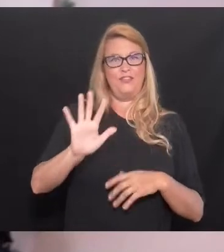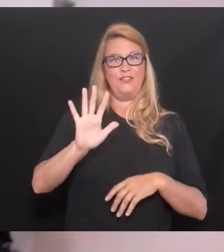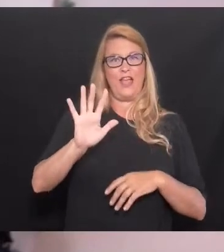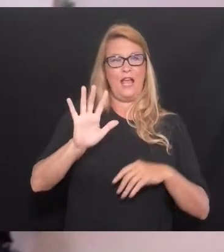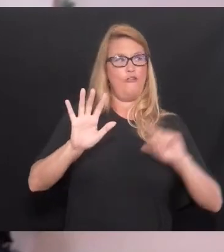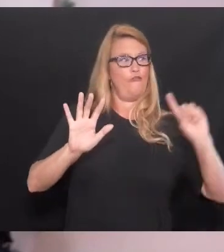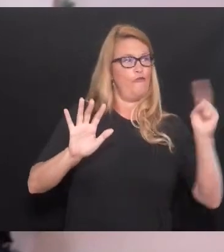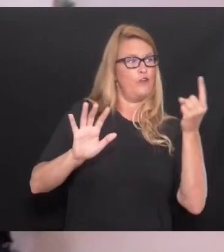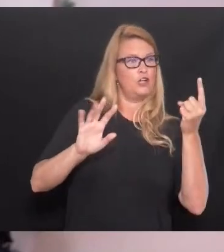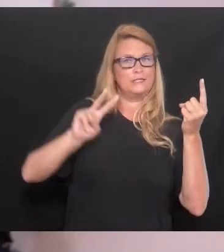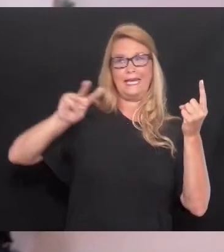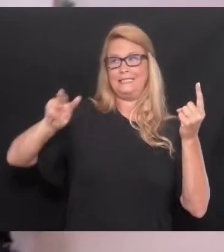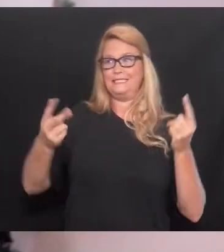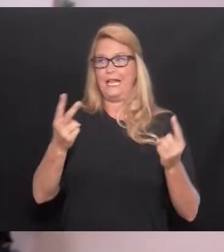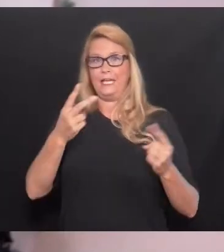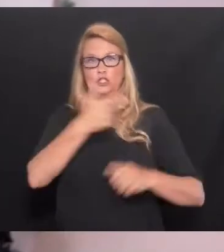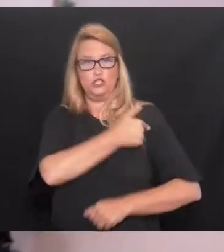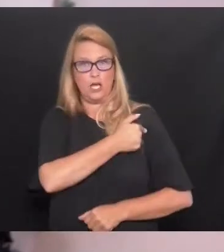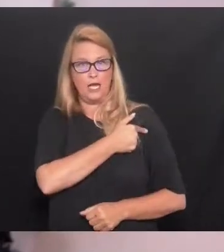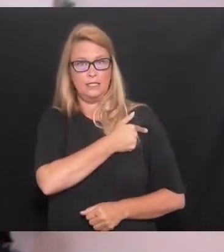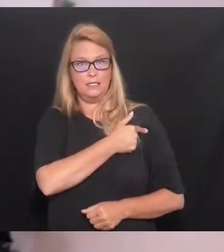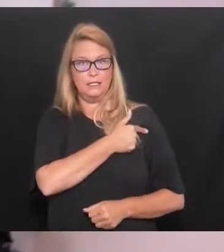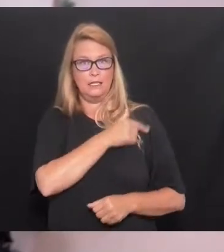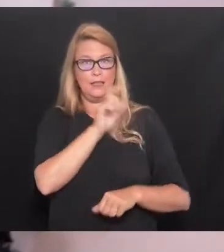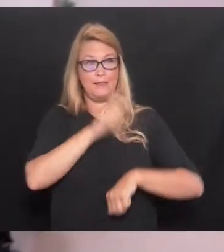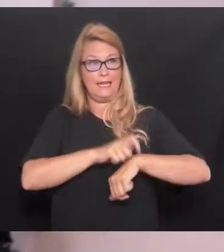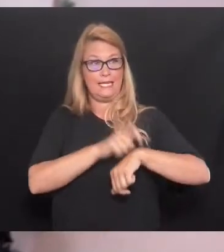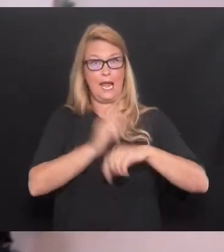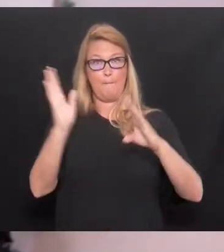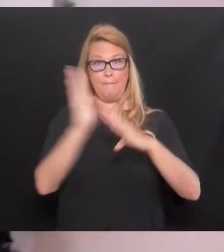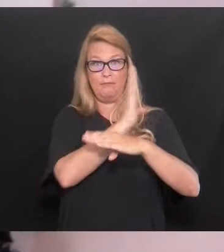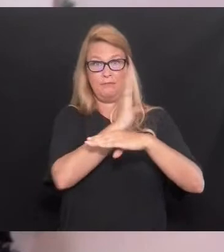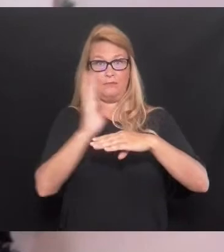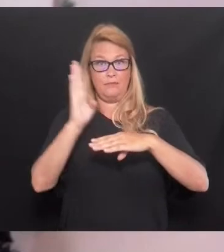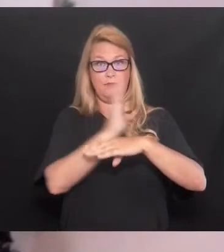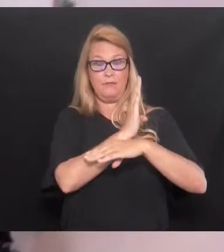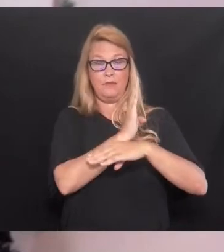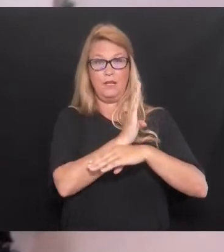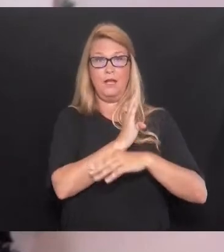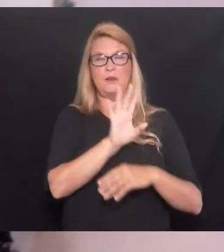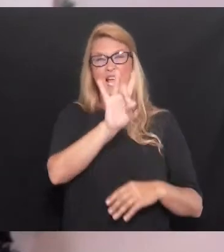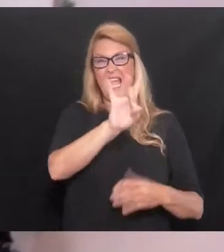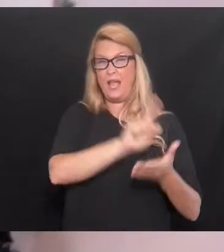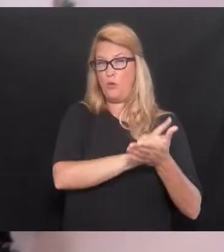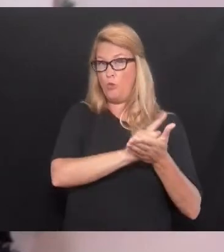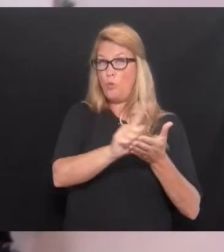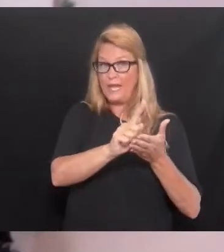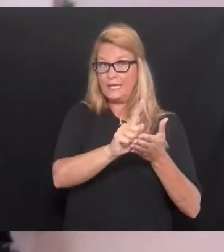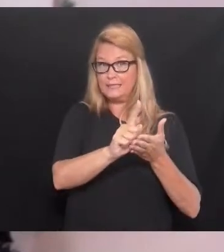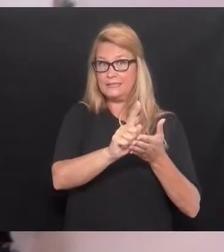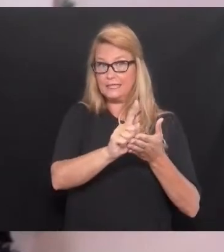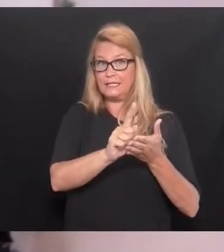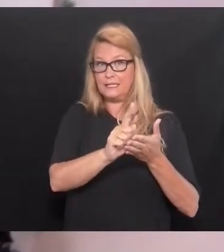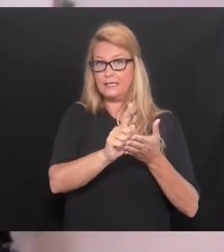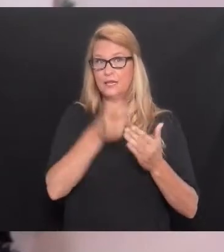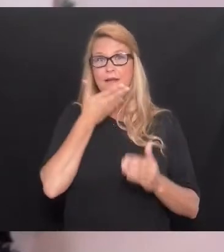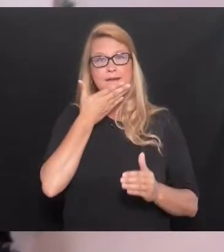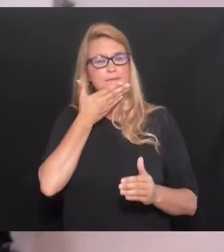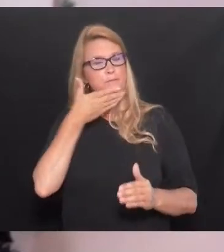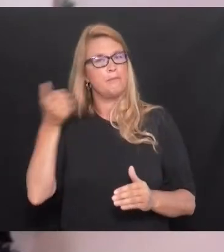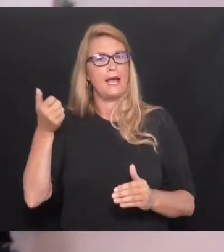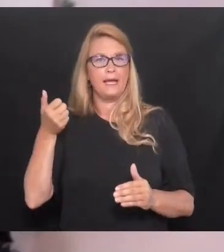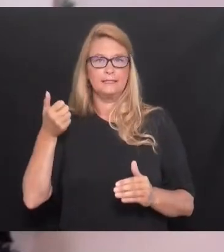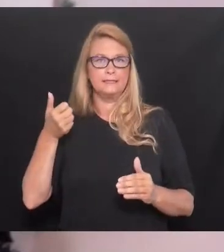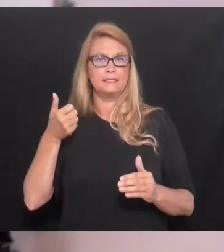first and second shots. And at least in the study, they found that about 8 weeks was the optimal to get the best and